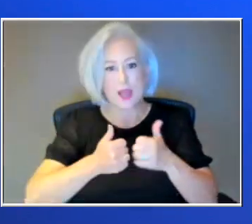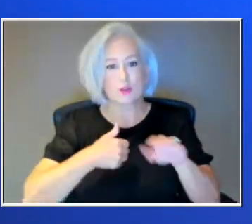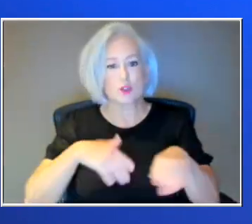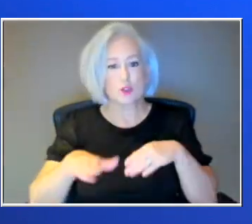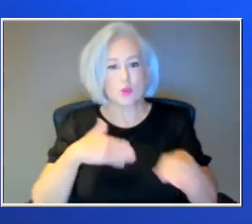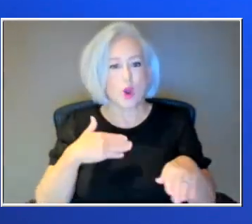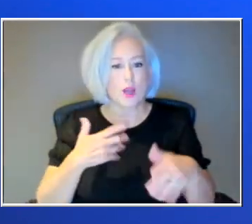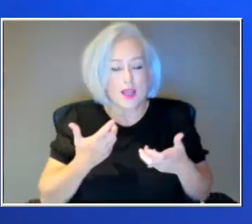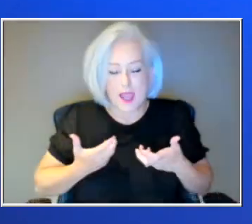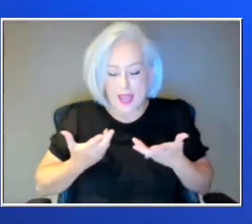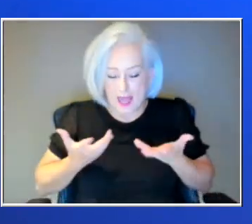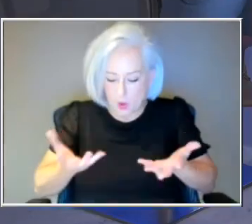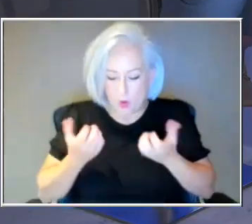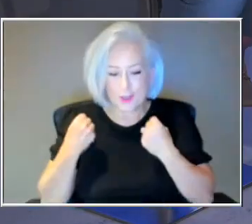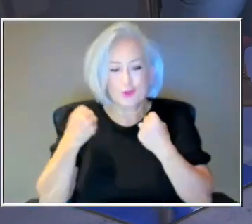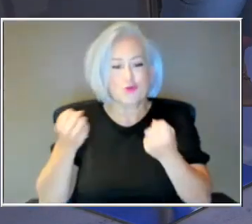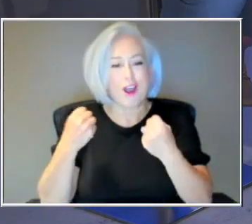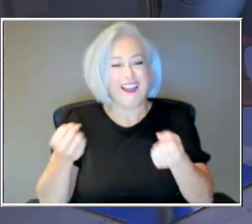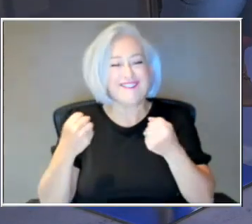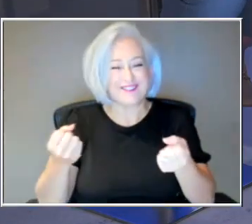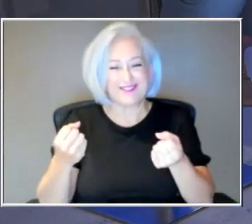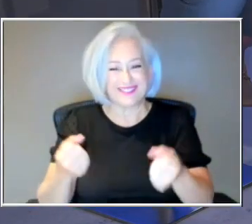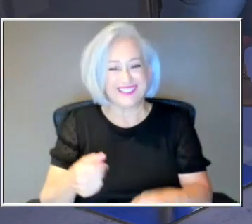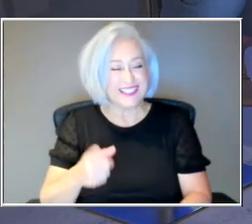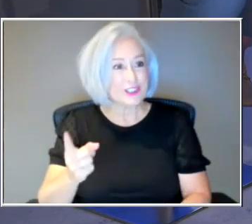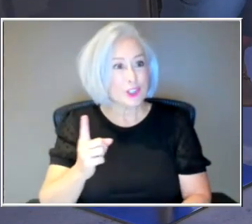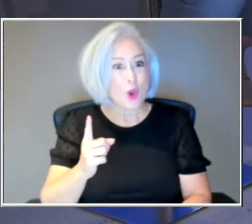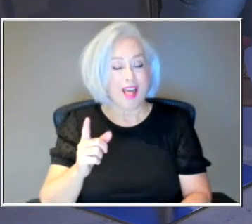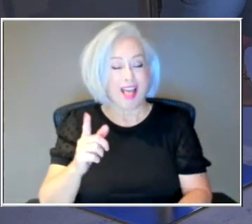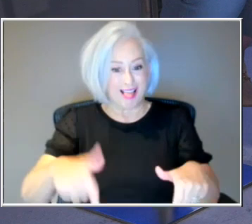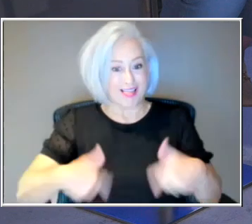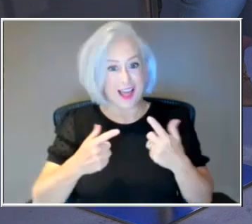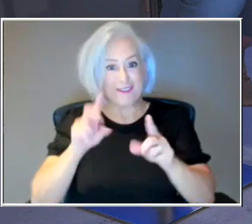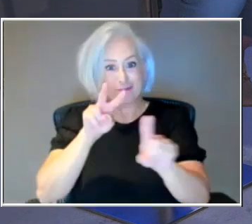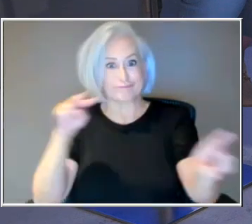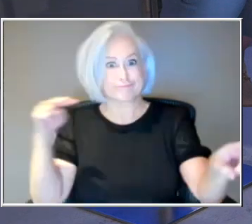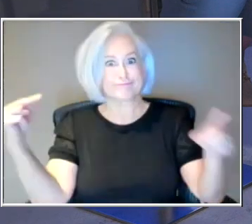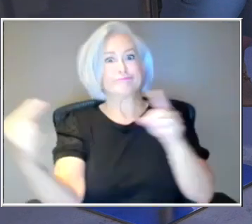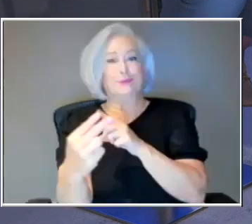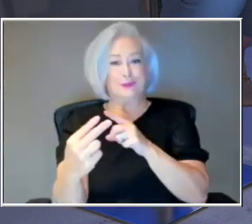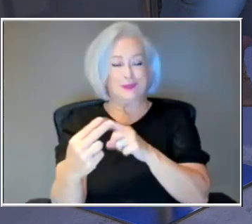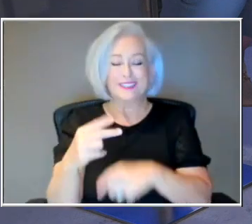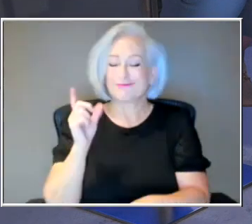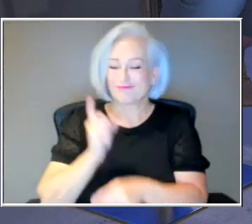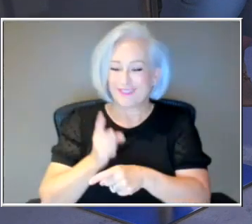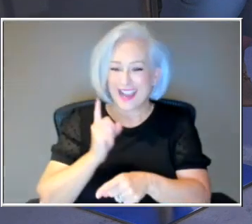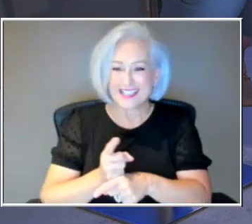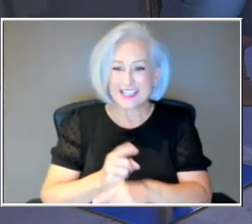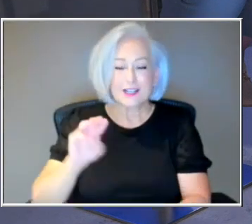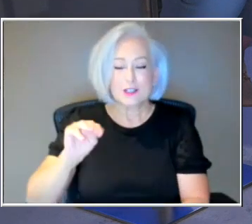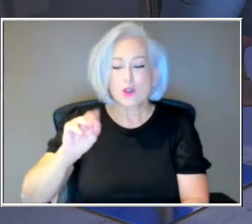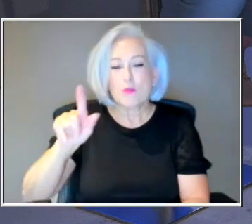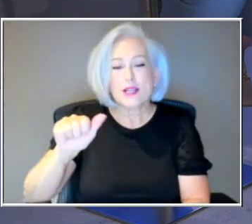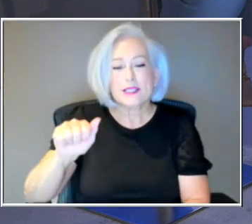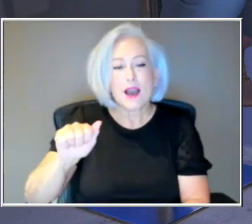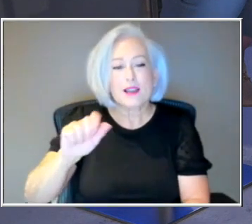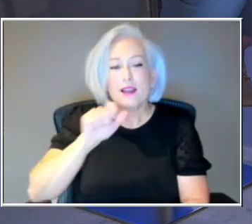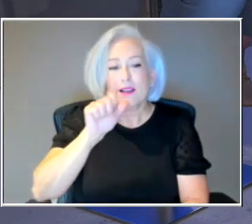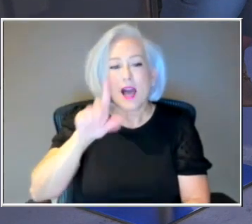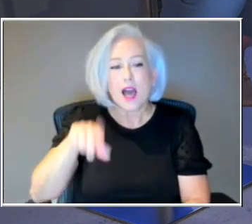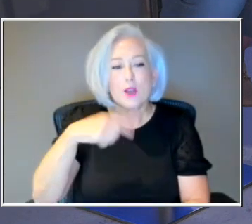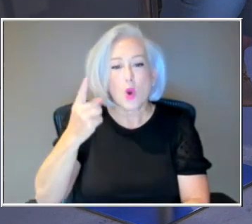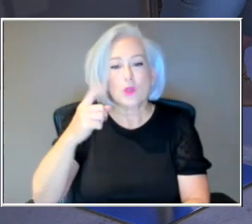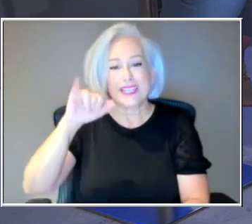car. I'm sure it makes you look at life completely different Yes, coming it out of that definitely place. does, for sure. So Madonna, it's not just an inpatient hospital. There are also